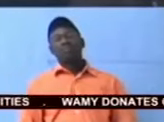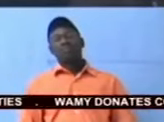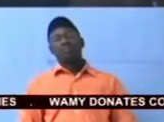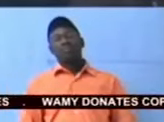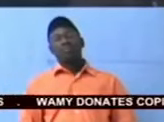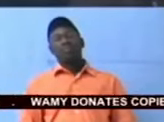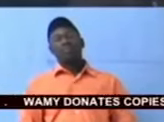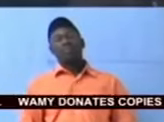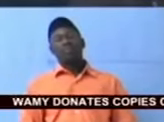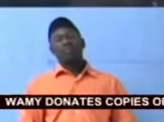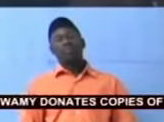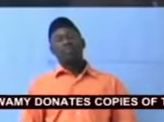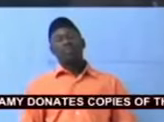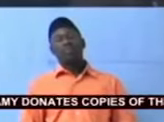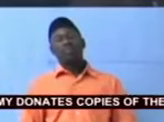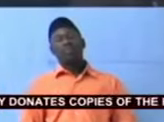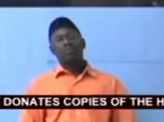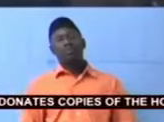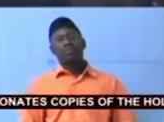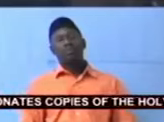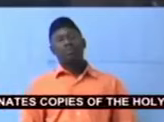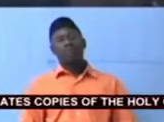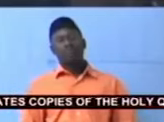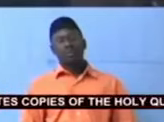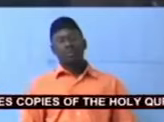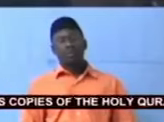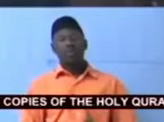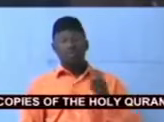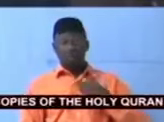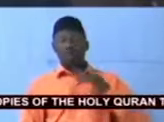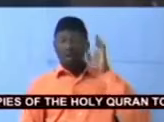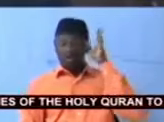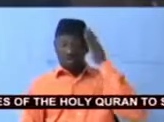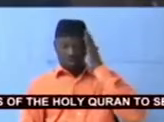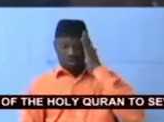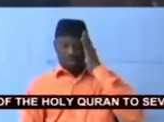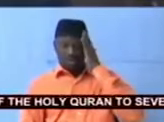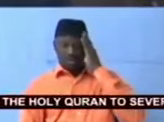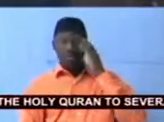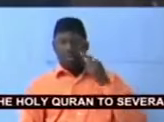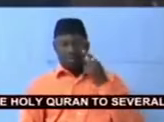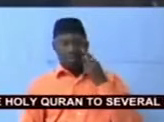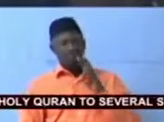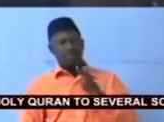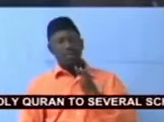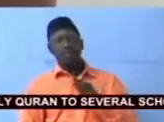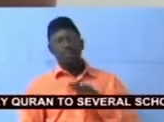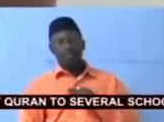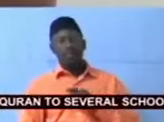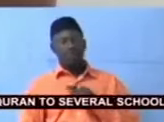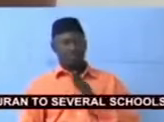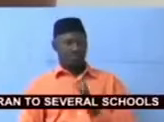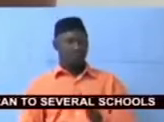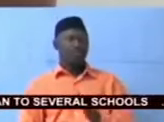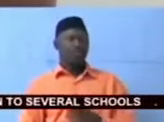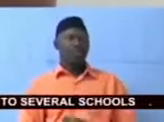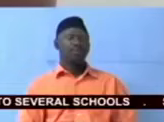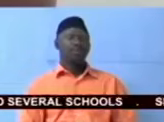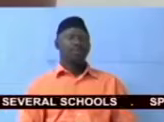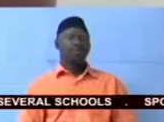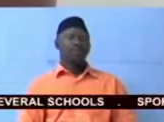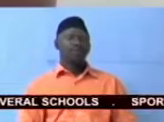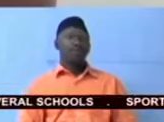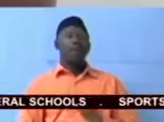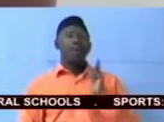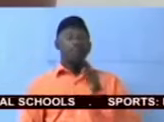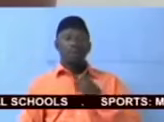liggey bu mot at least to my knowledge ci mo xam xam fim tollu But the directive was that the judgment should be given,